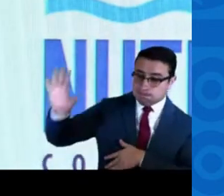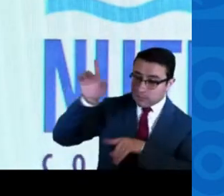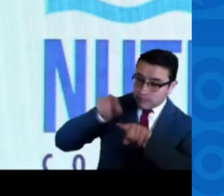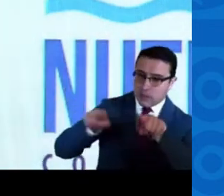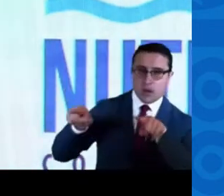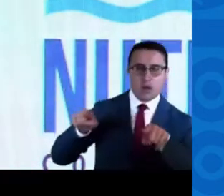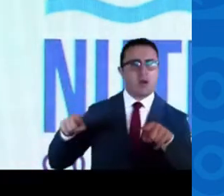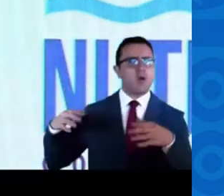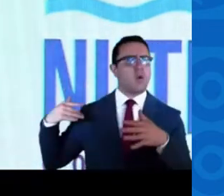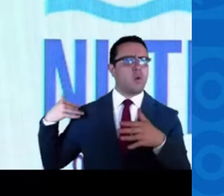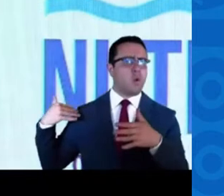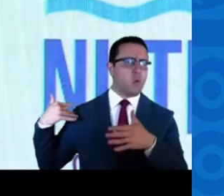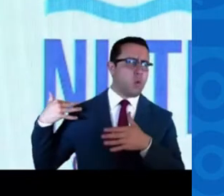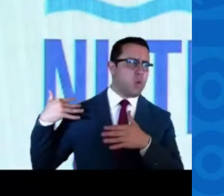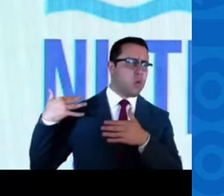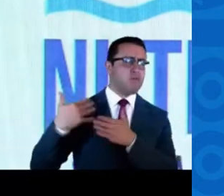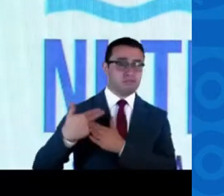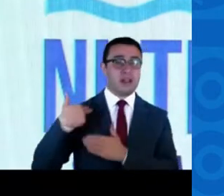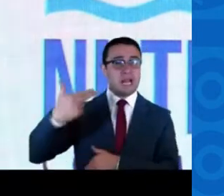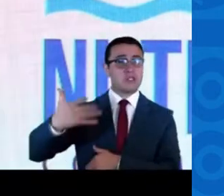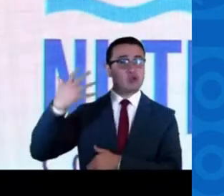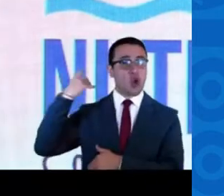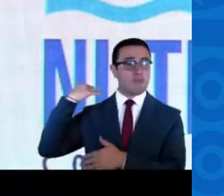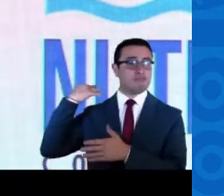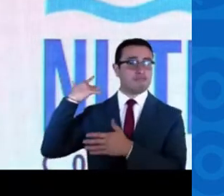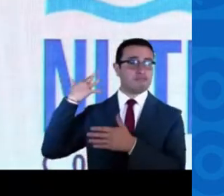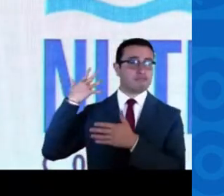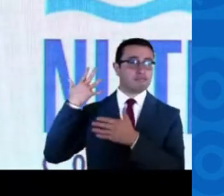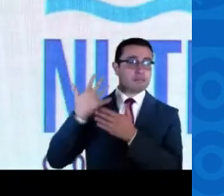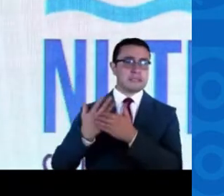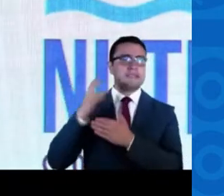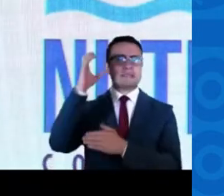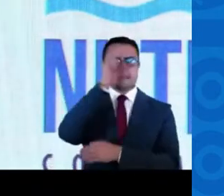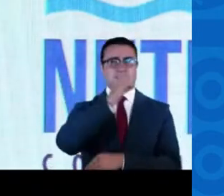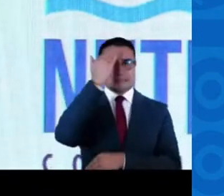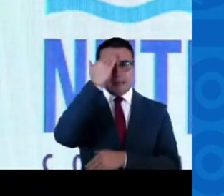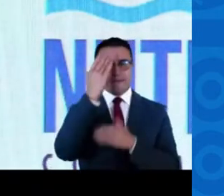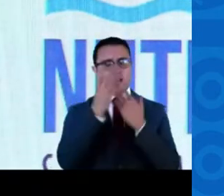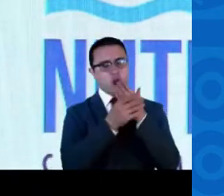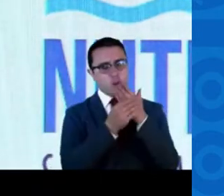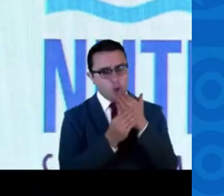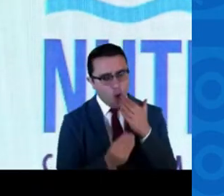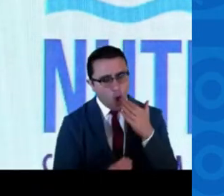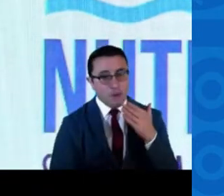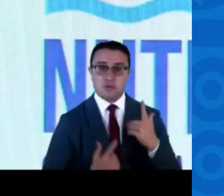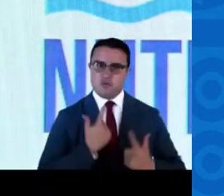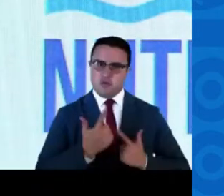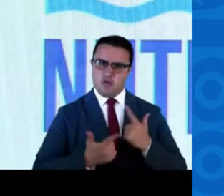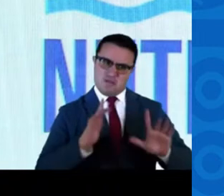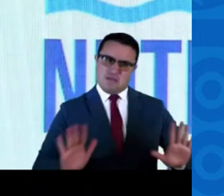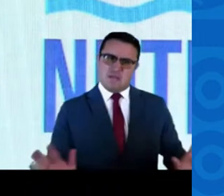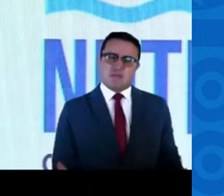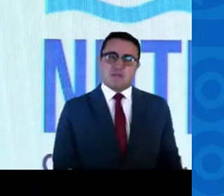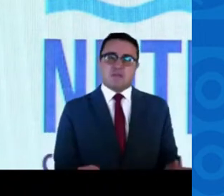continent with an extraordinary history of being able to do